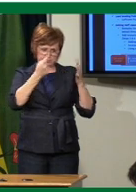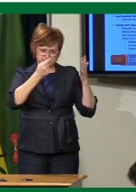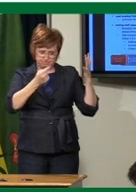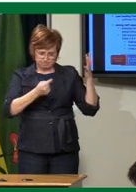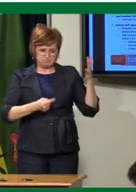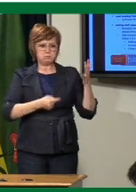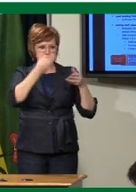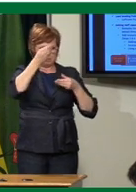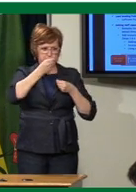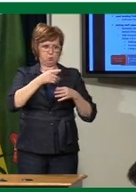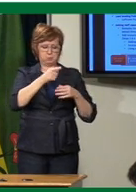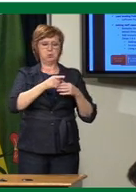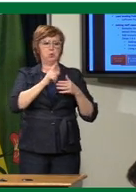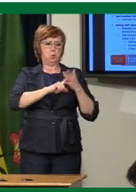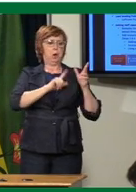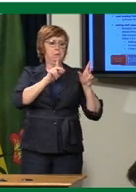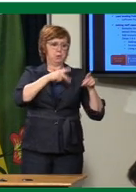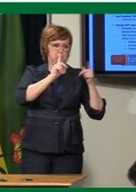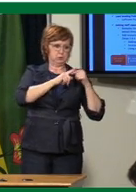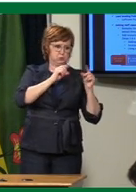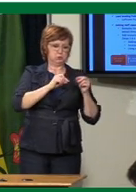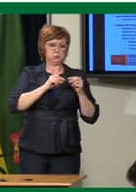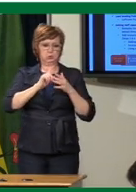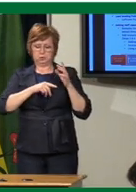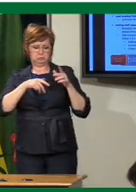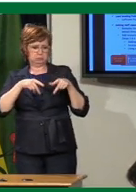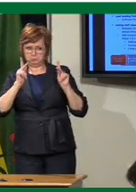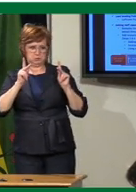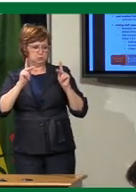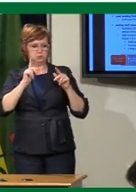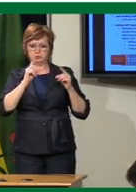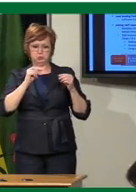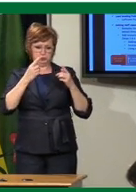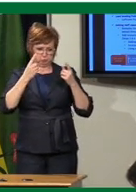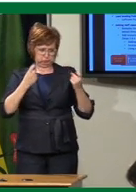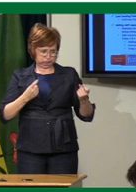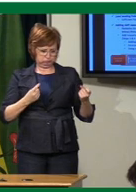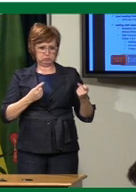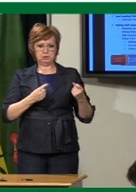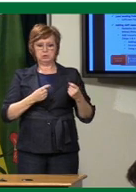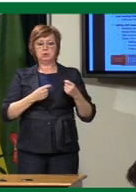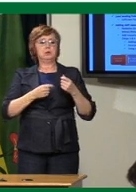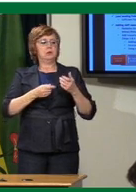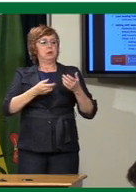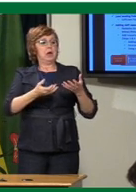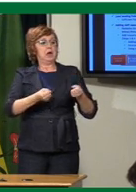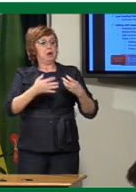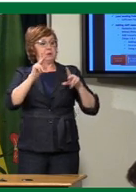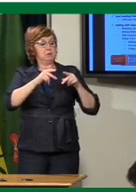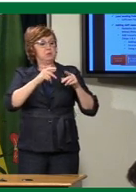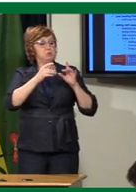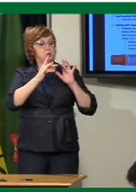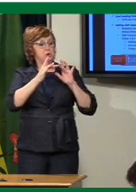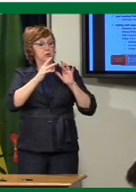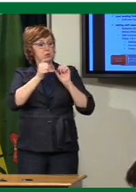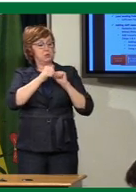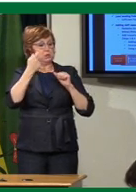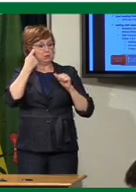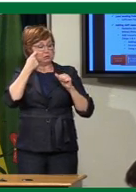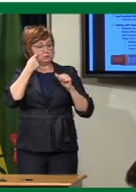case investigation and elicitation of the contact names. Those two steps are performed by a public health